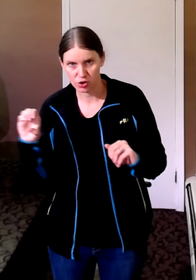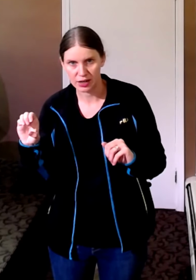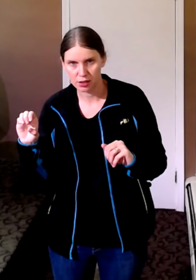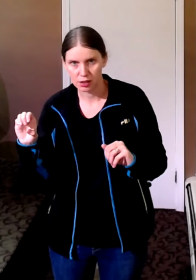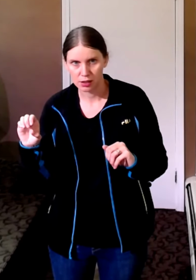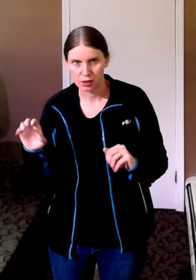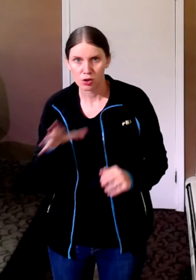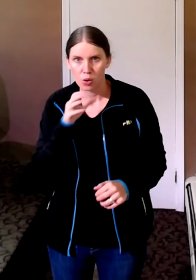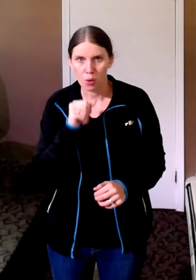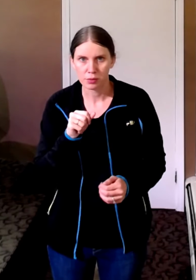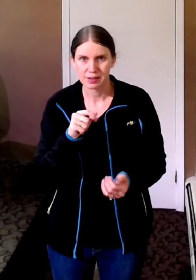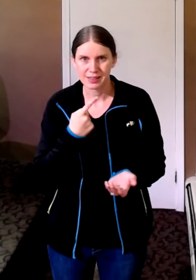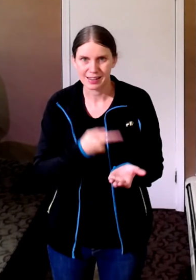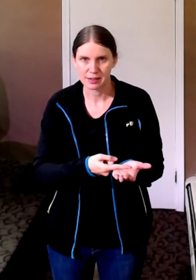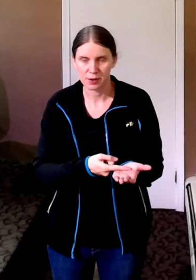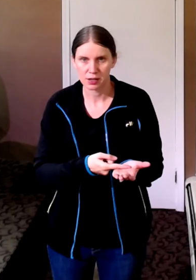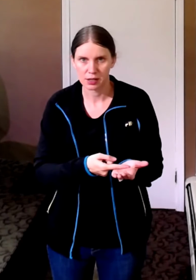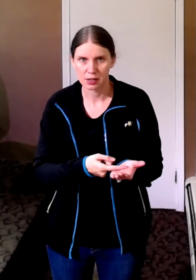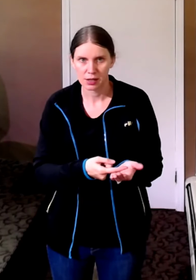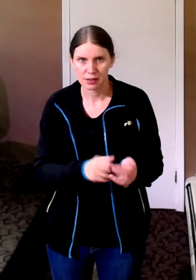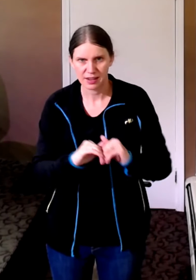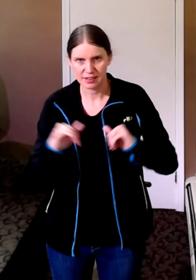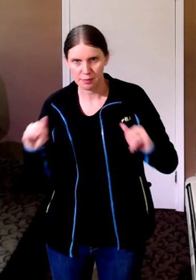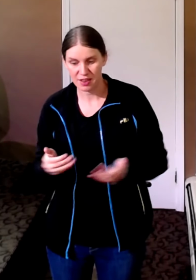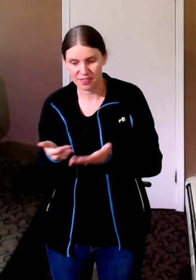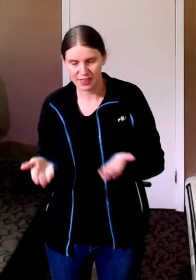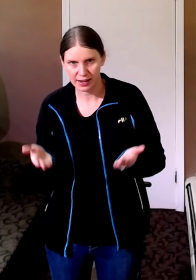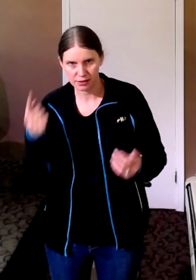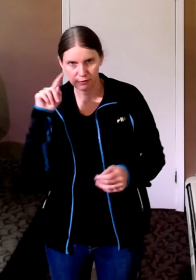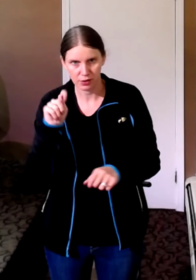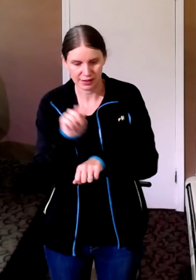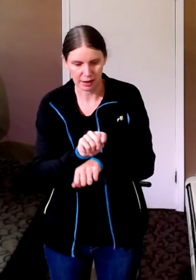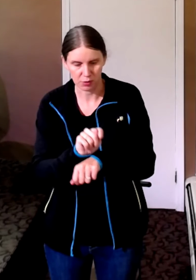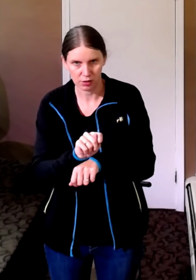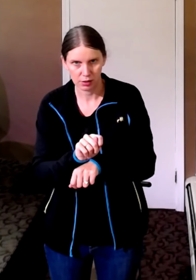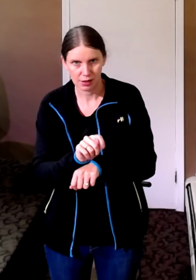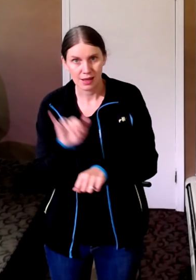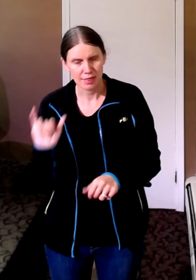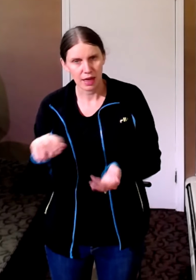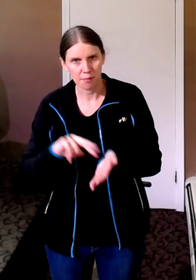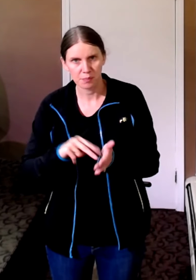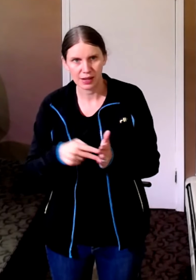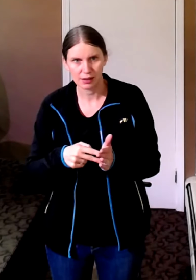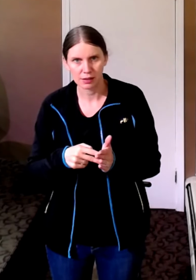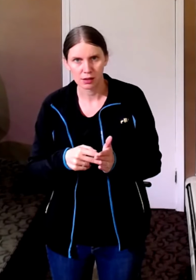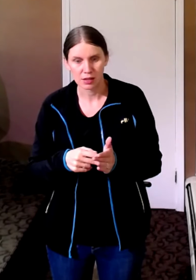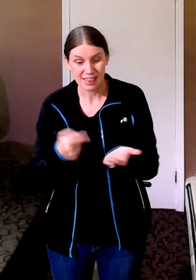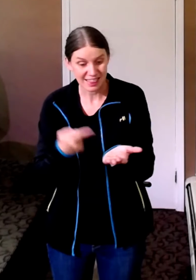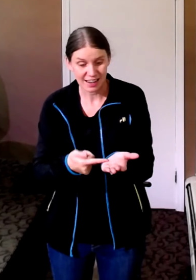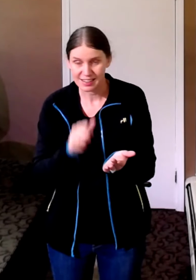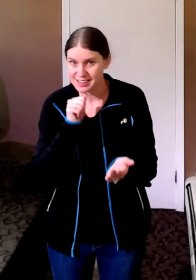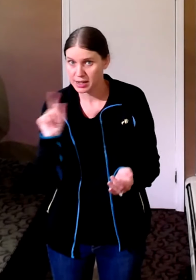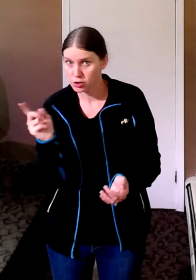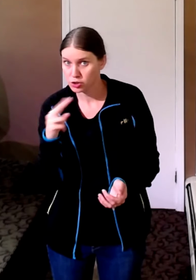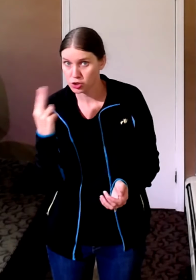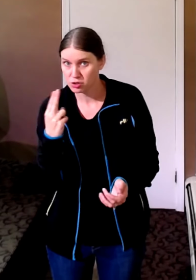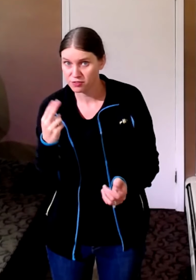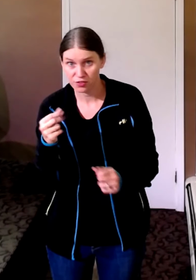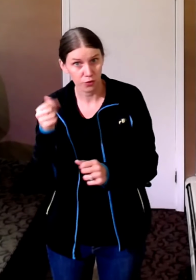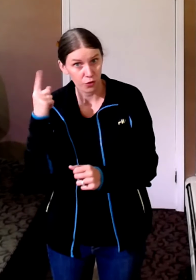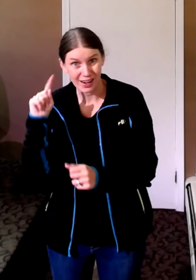they consecrated items for the tabernacle and the temple. And that meant it wasn't to be used for